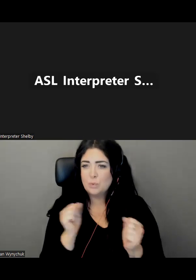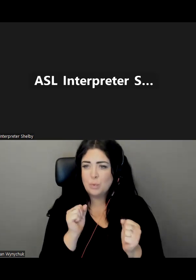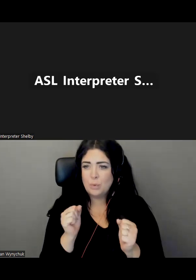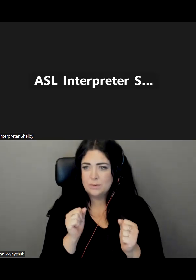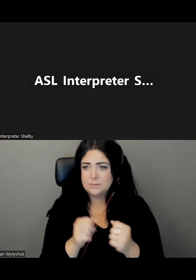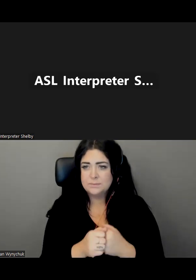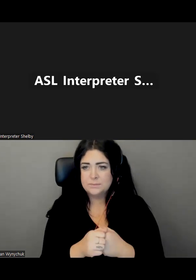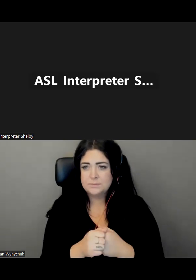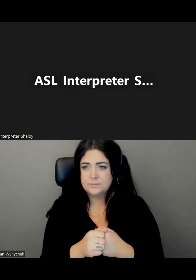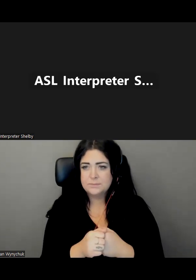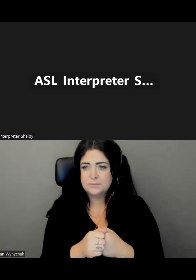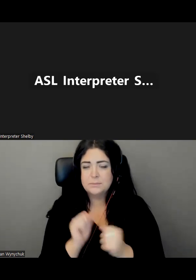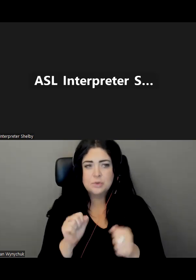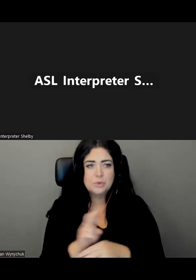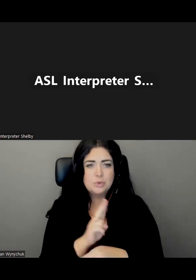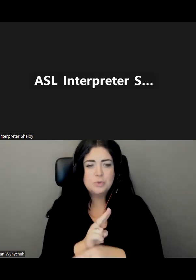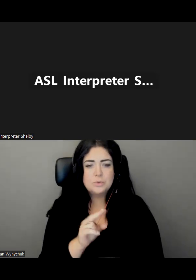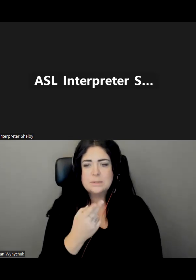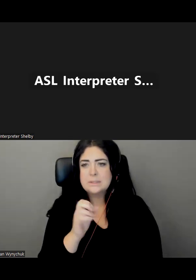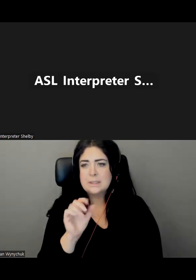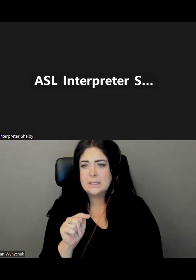off some plants on a heat mat out there.